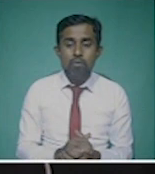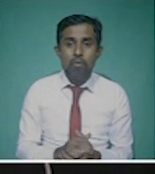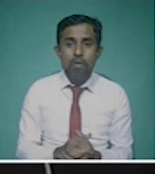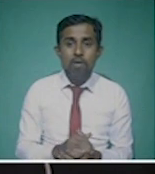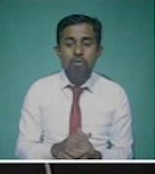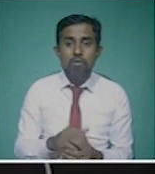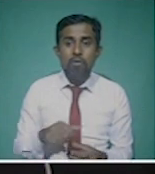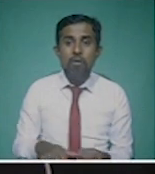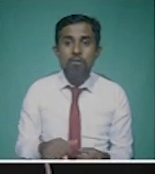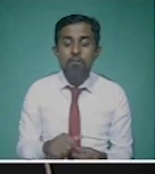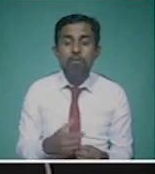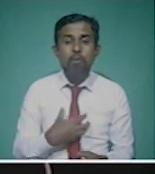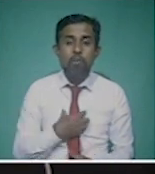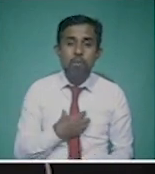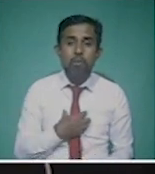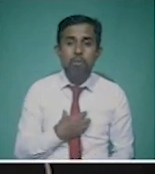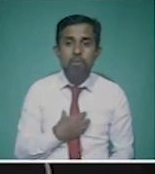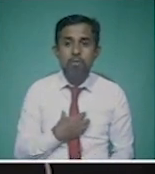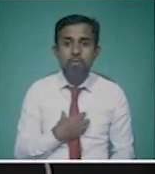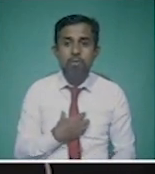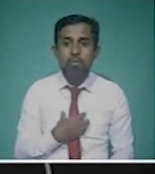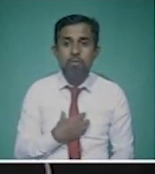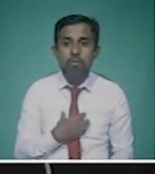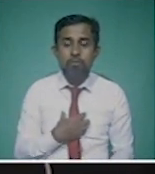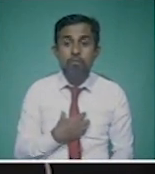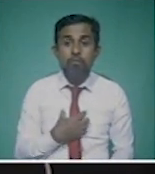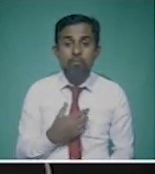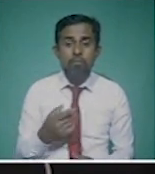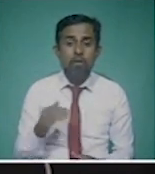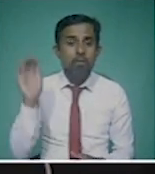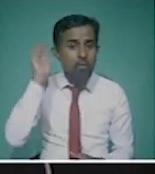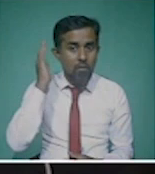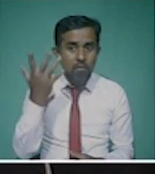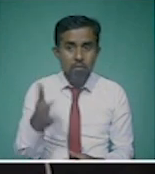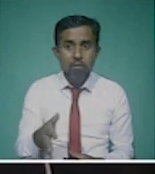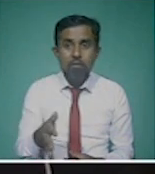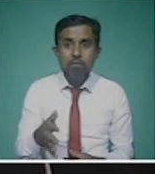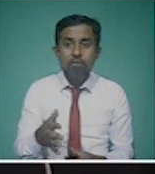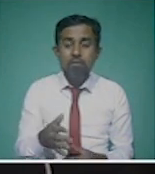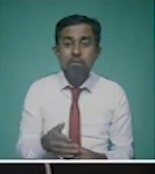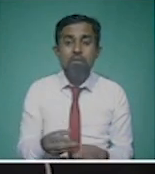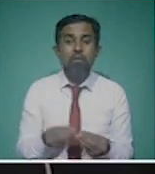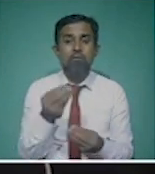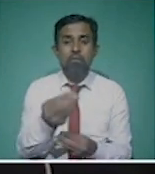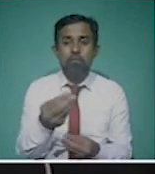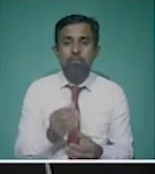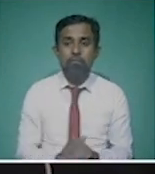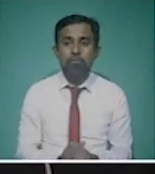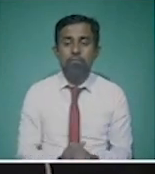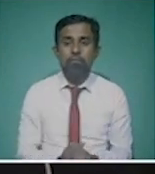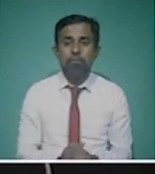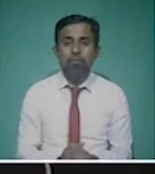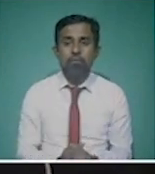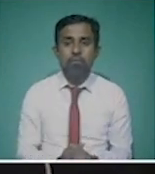the loss delays in our courts have not only caused difficulties to